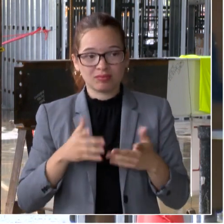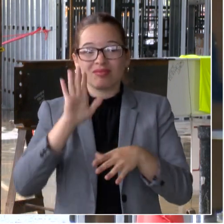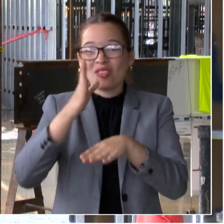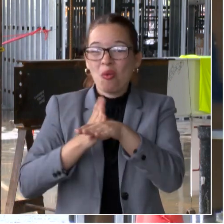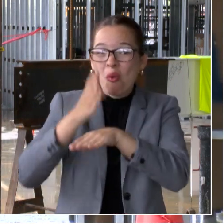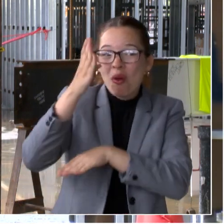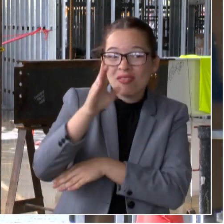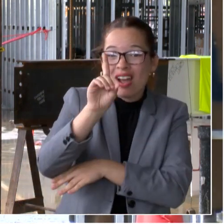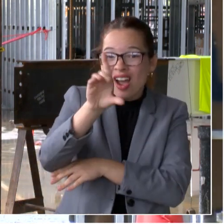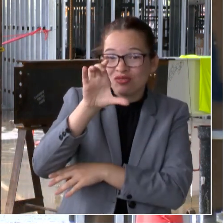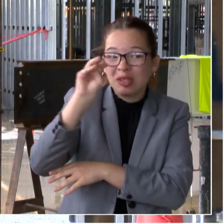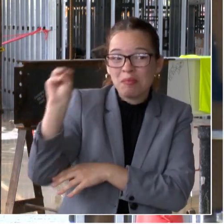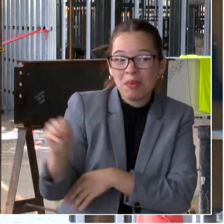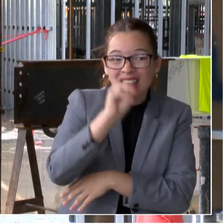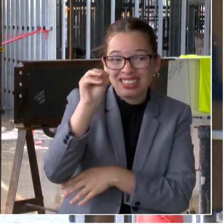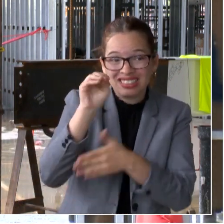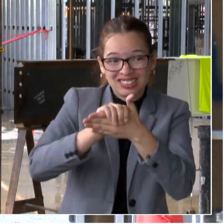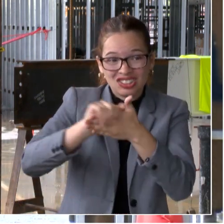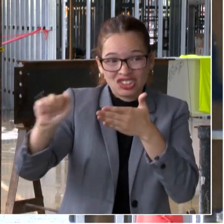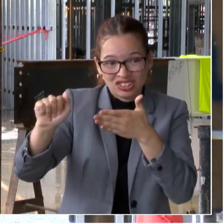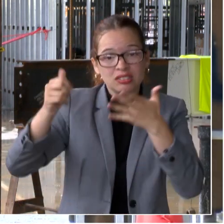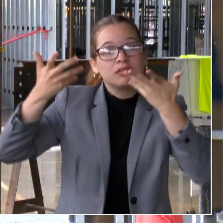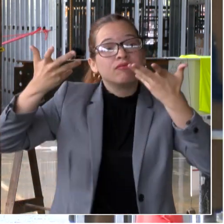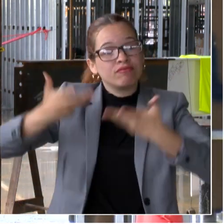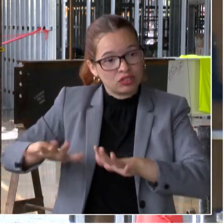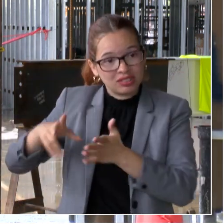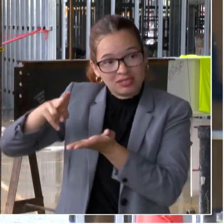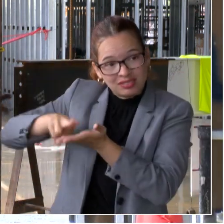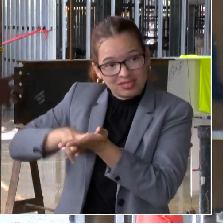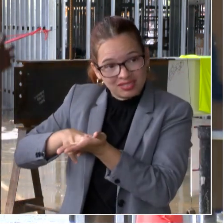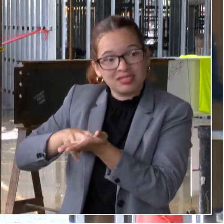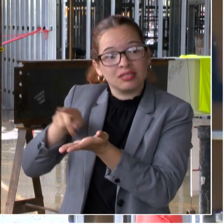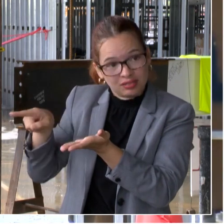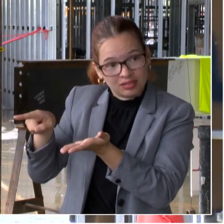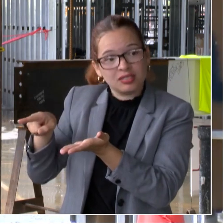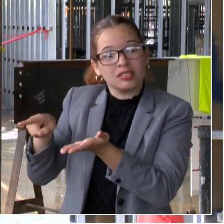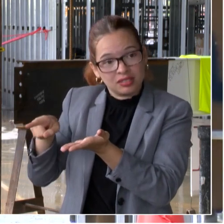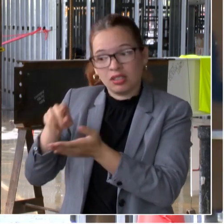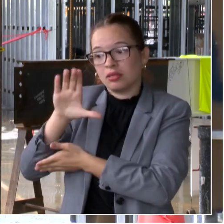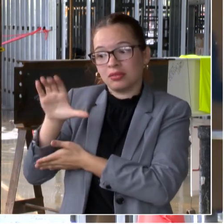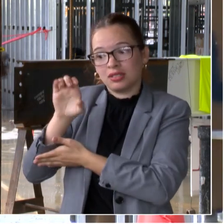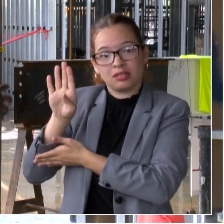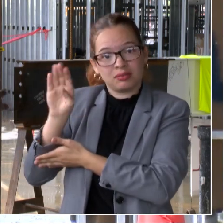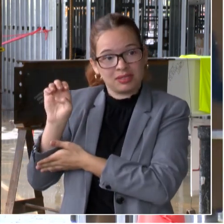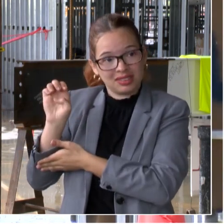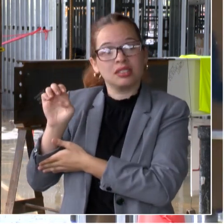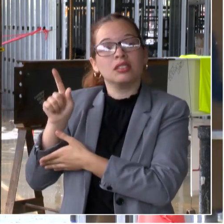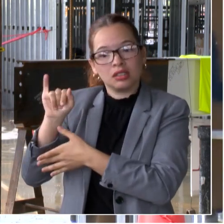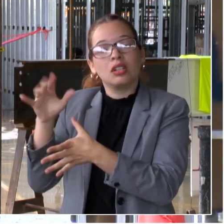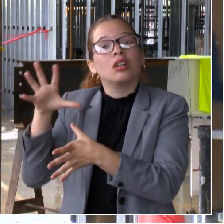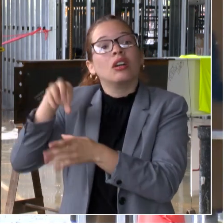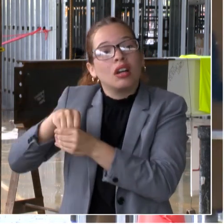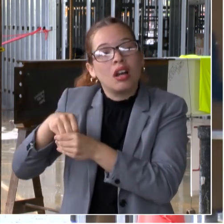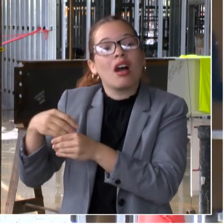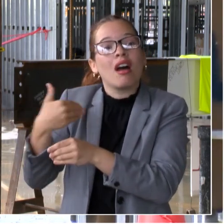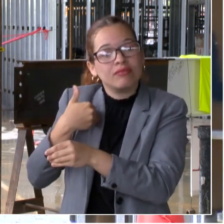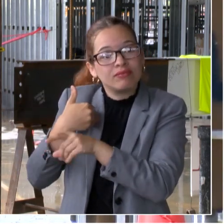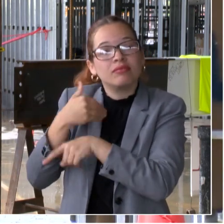our CBE goals right here in Washington, D.C. So I'm proud to say that we've